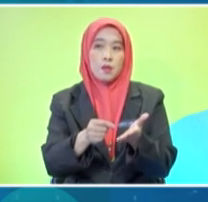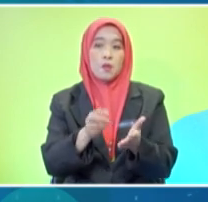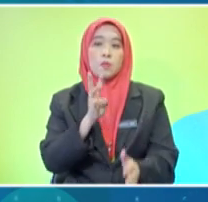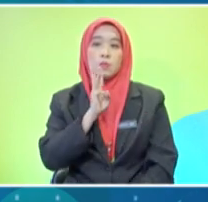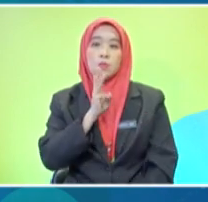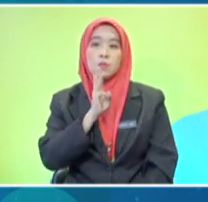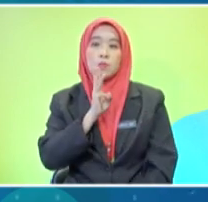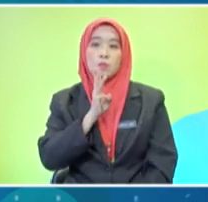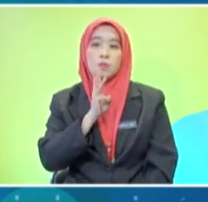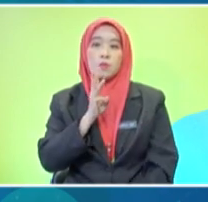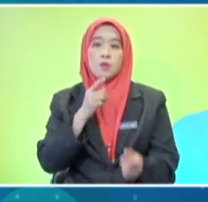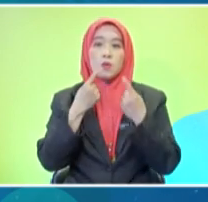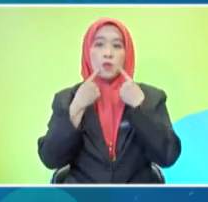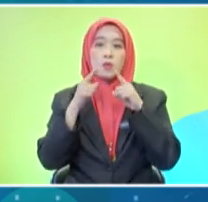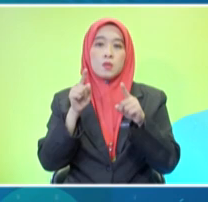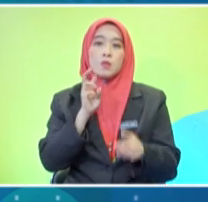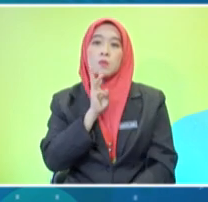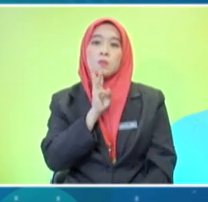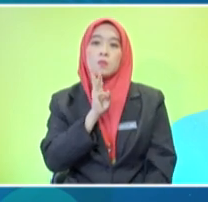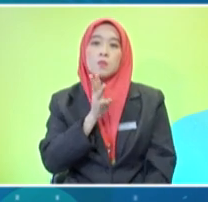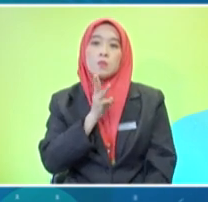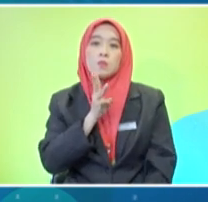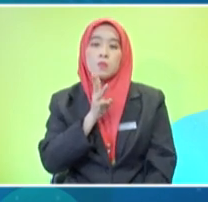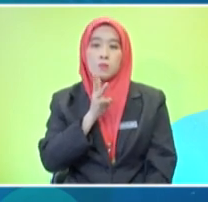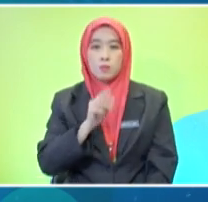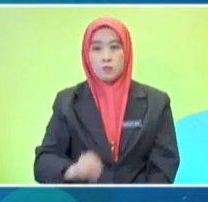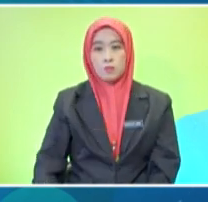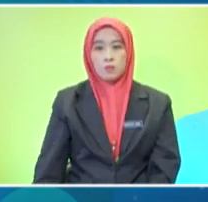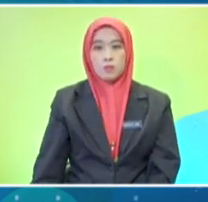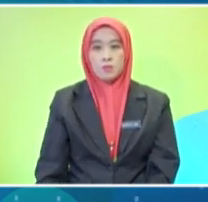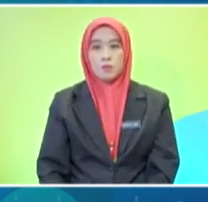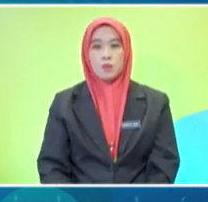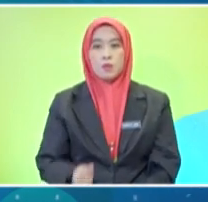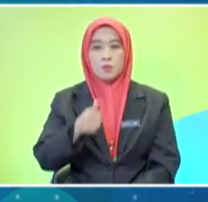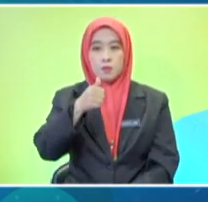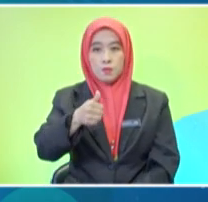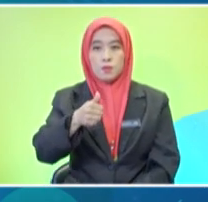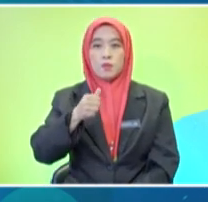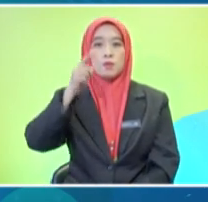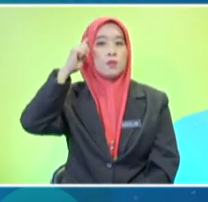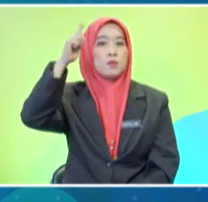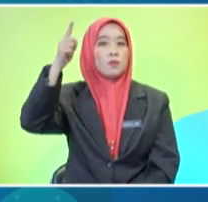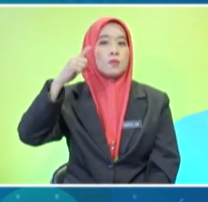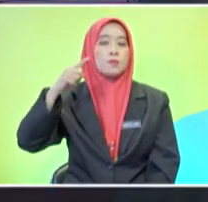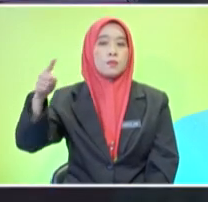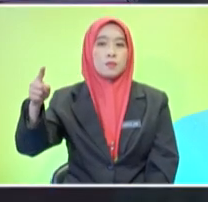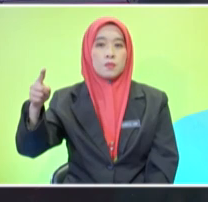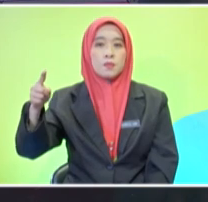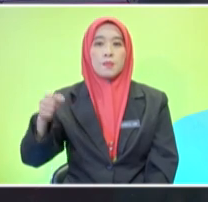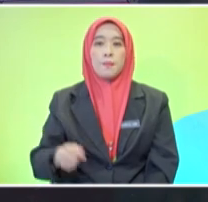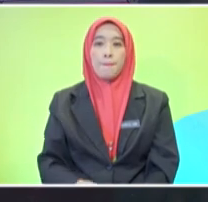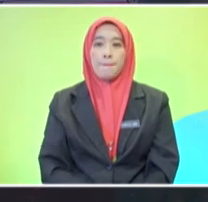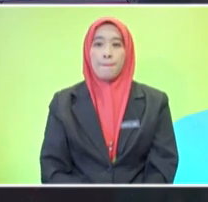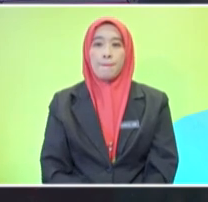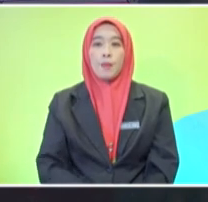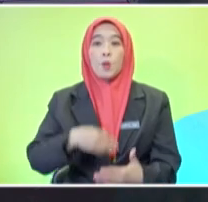after Q, the answer is water. Okay. Ah, yes. Good try, Zarik. Good try, water. Mm-hmm. Okay, good.